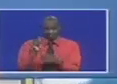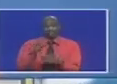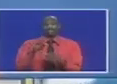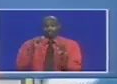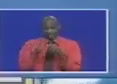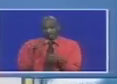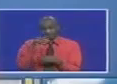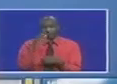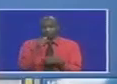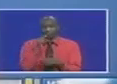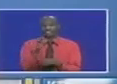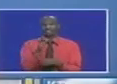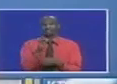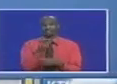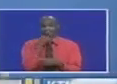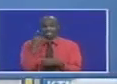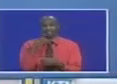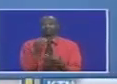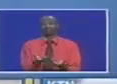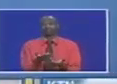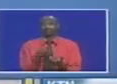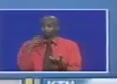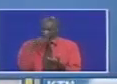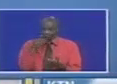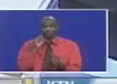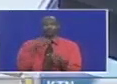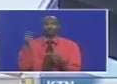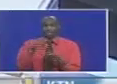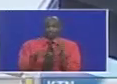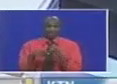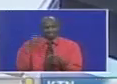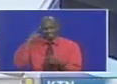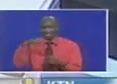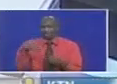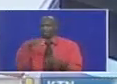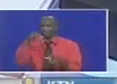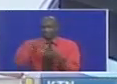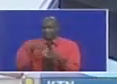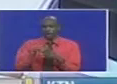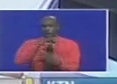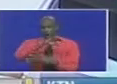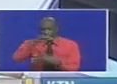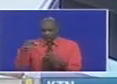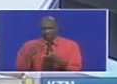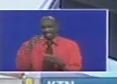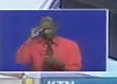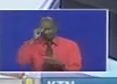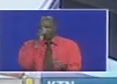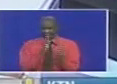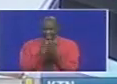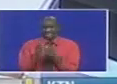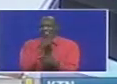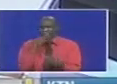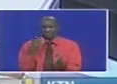these climatic shocks, because they will continue to come. So it's about investment. It's about all of us following the government plan on ending drought emergencies